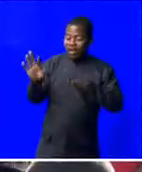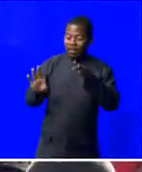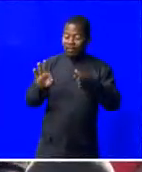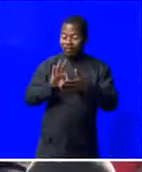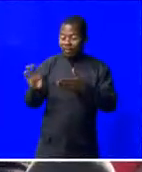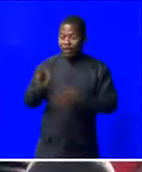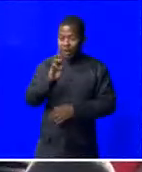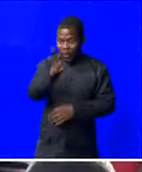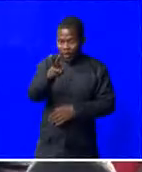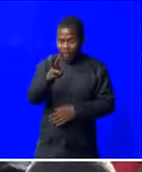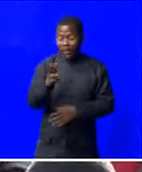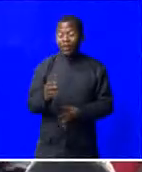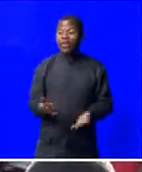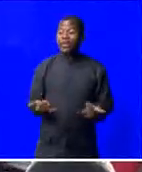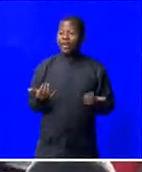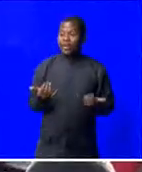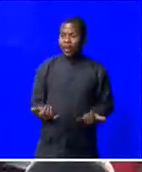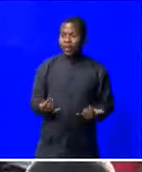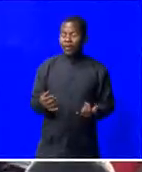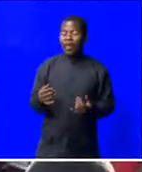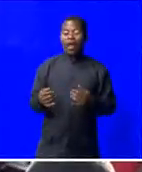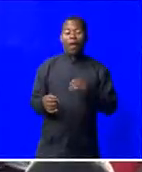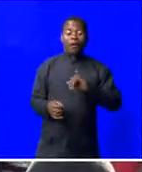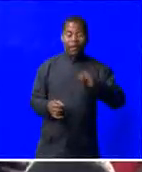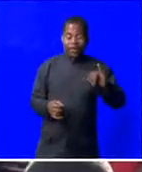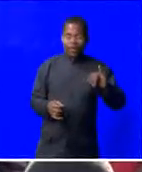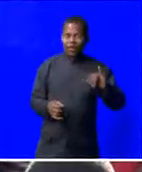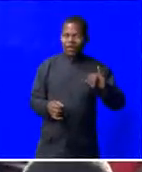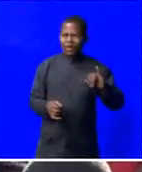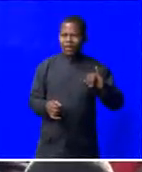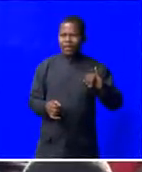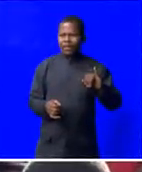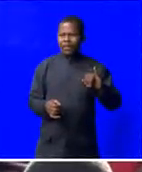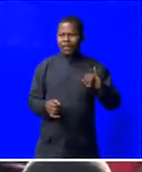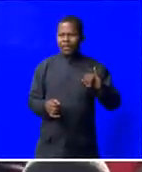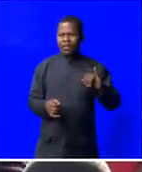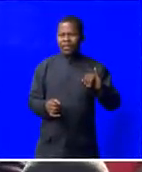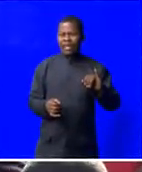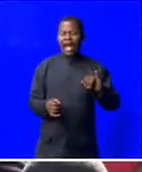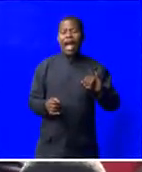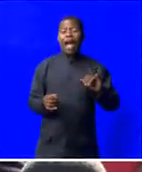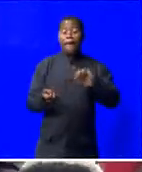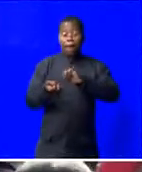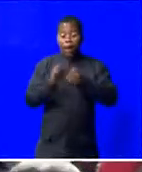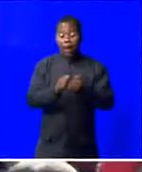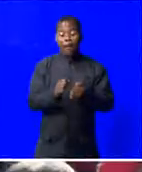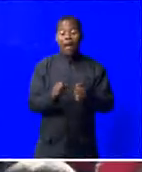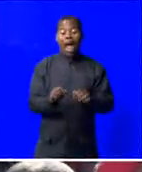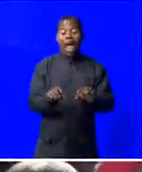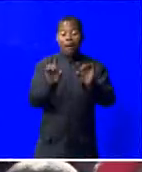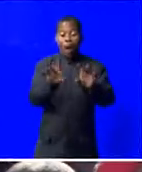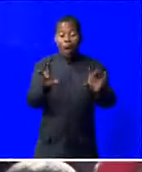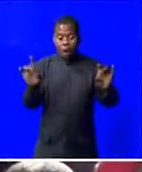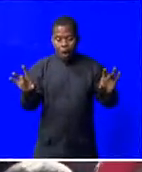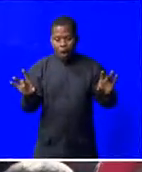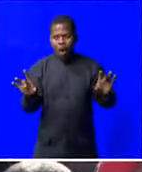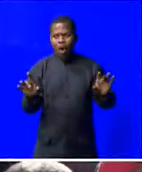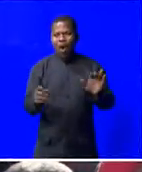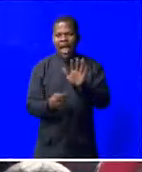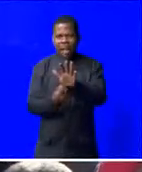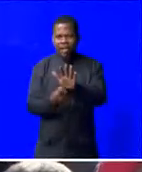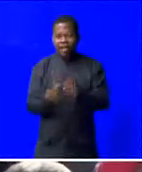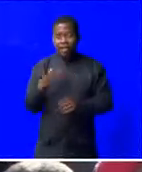esigabenze ukuthi wecala sithe tindzaba temaholo ikakhulukate maholo